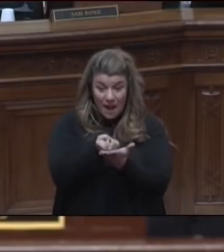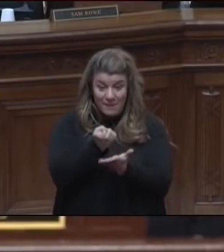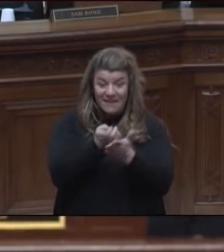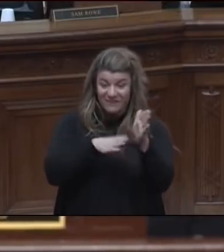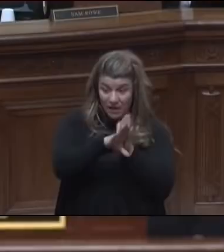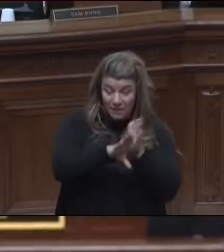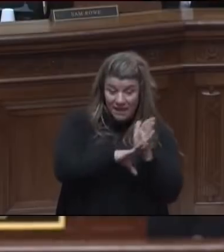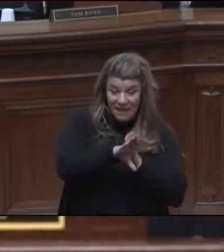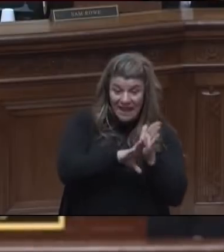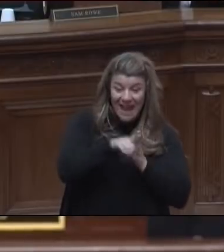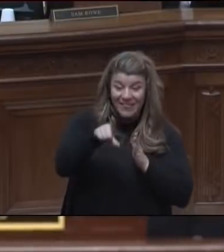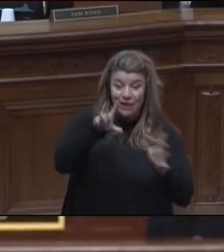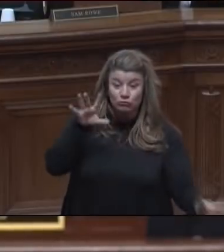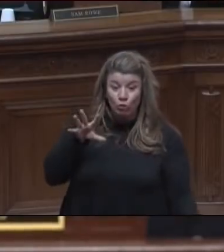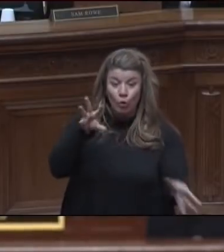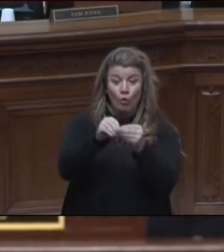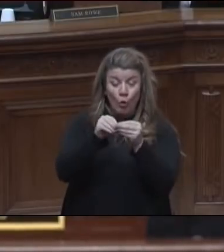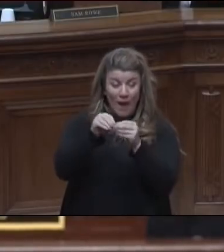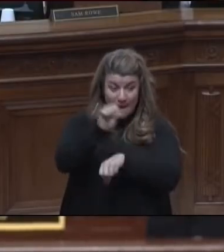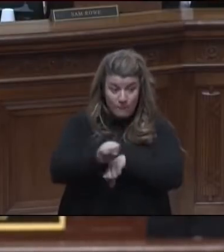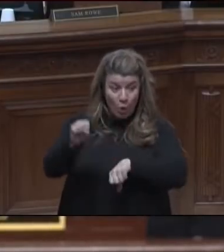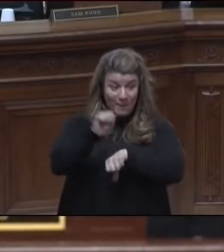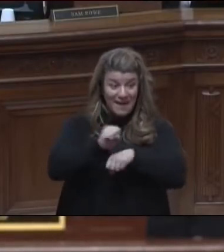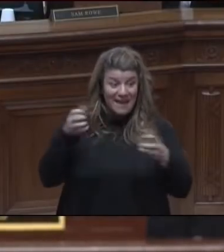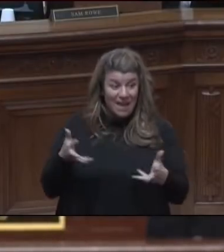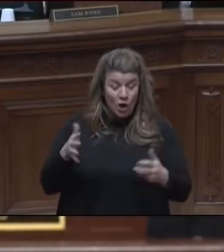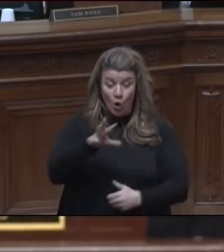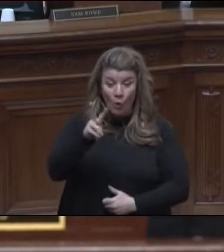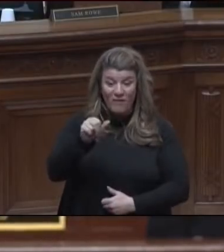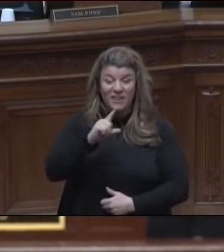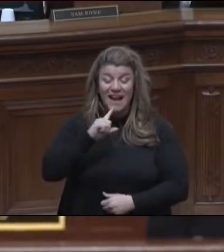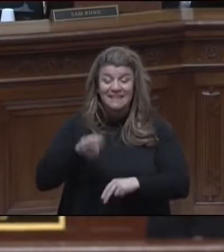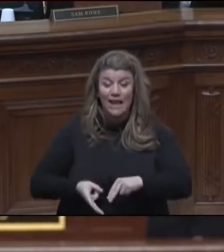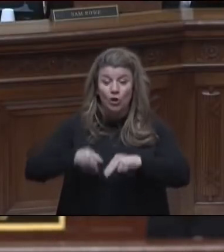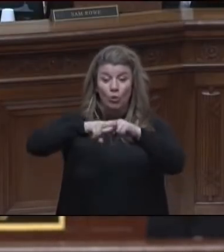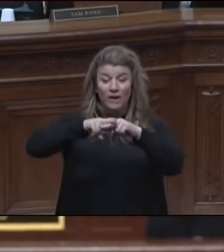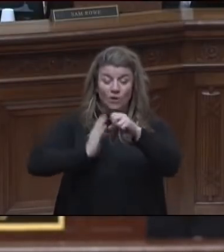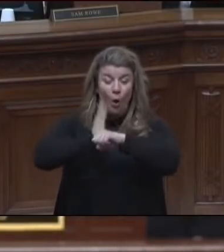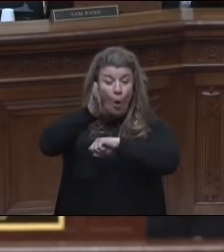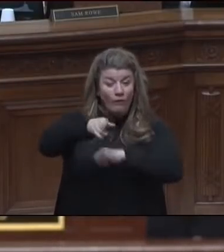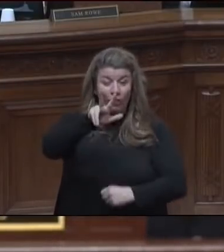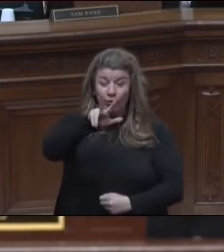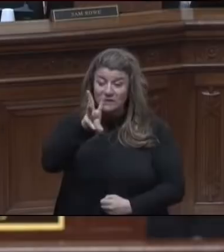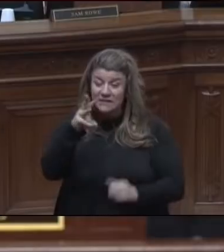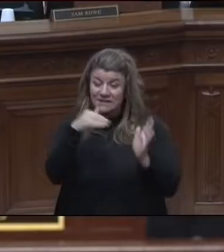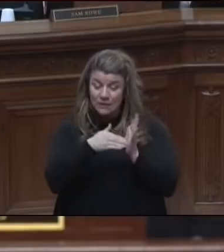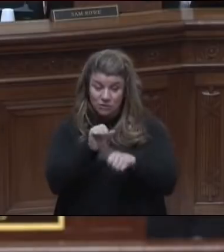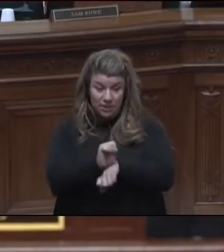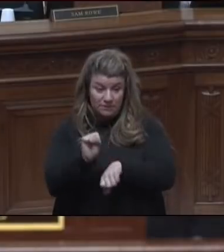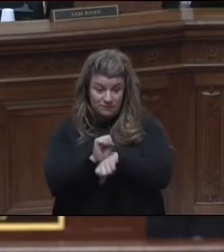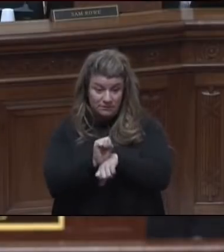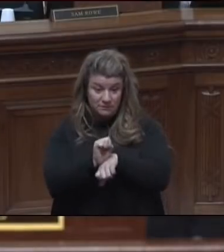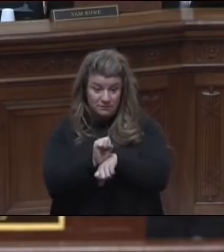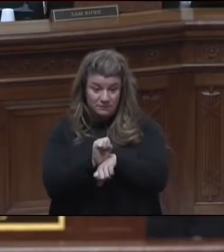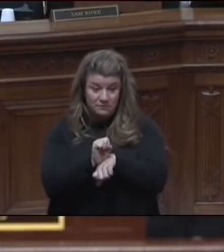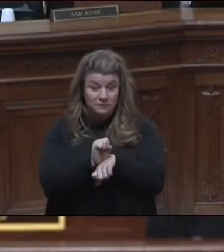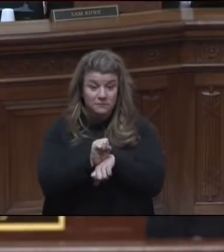Development, total employment in West Virginia has increased over 36,000 jobs.